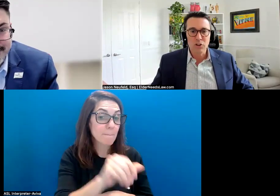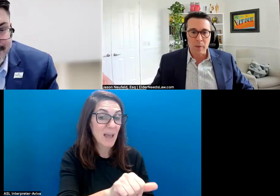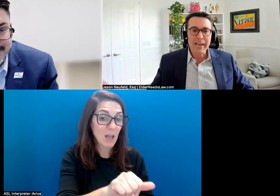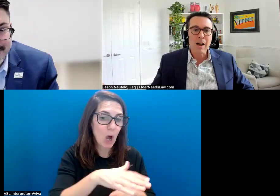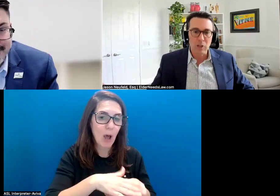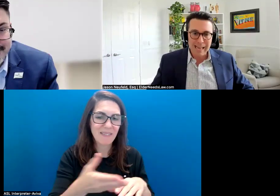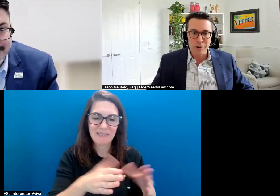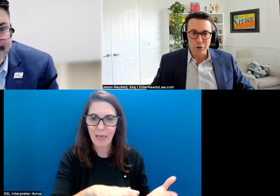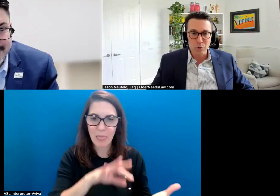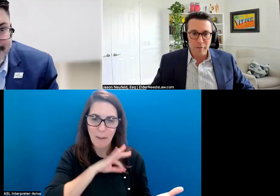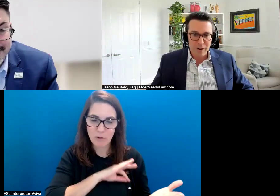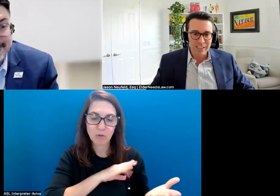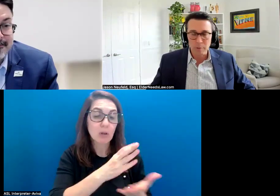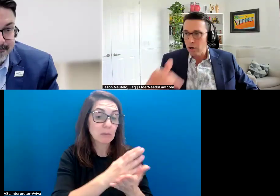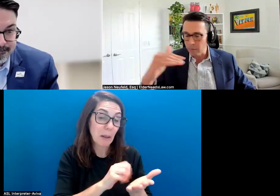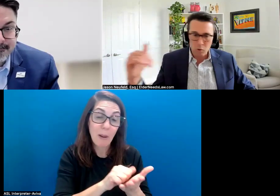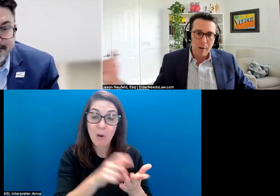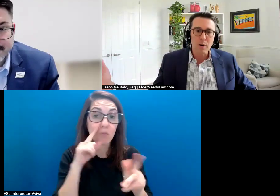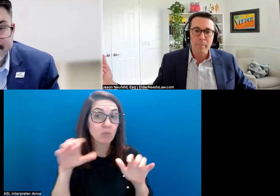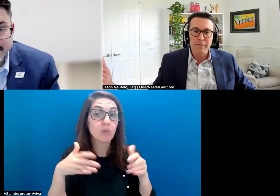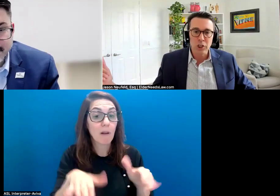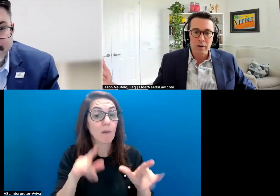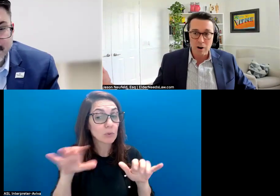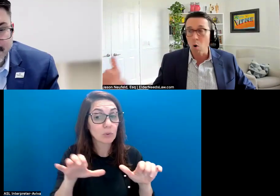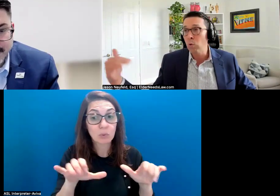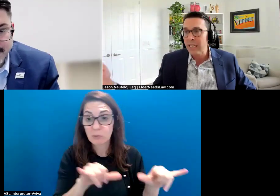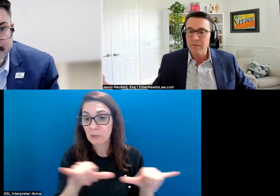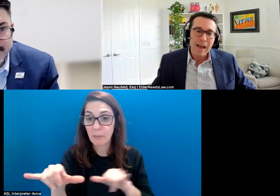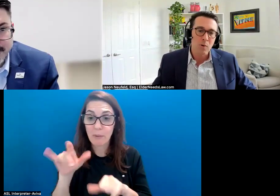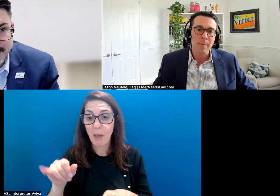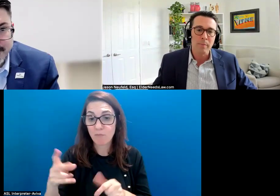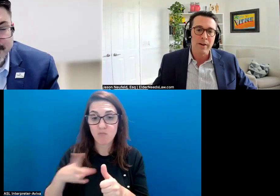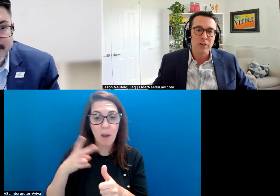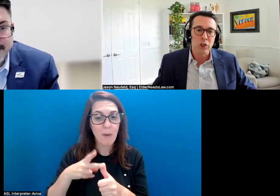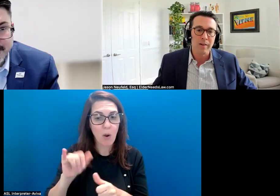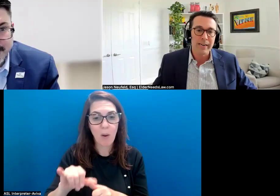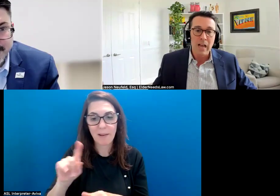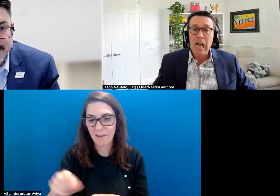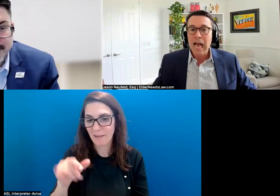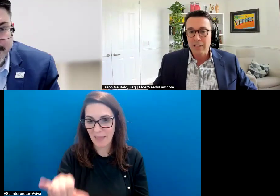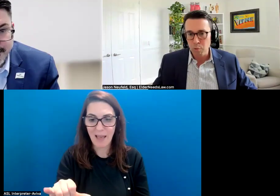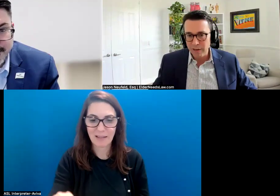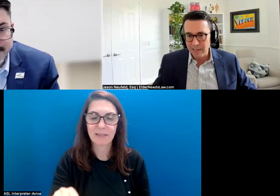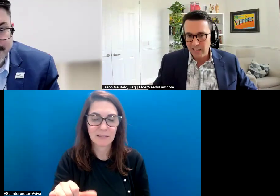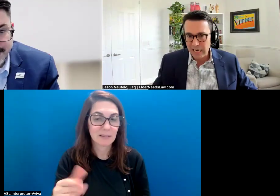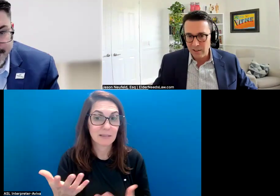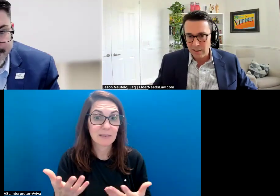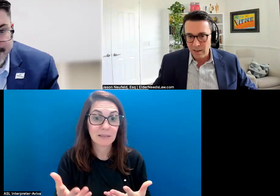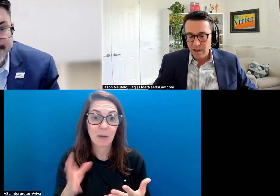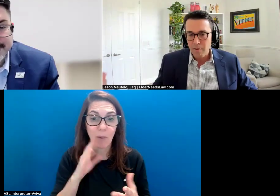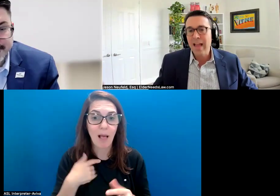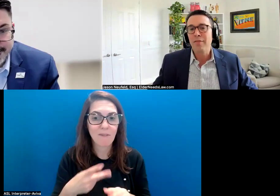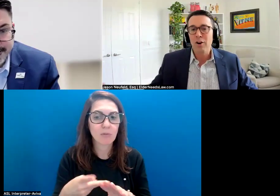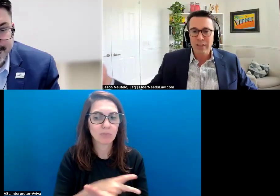beneficiary, some accounts allow you to do very similar. Here's the primary beneficiary, and only if that primary beneficiary has